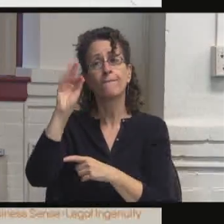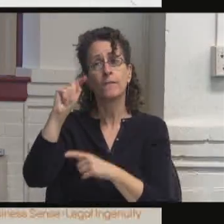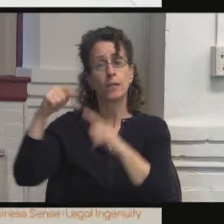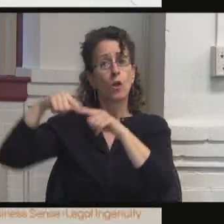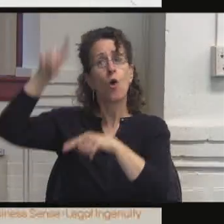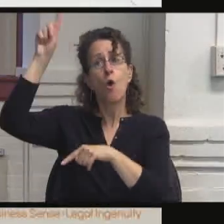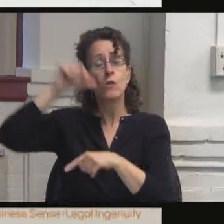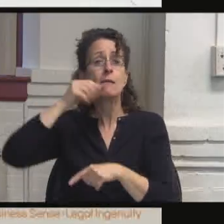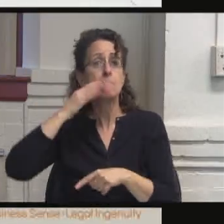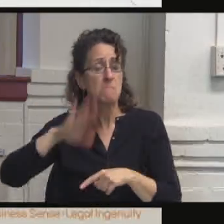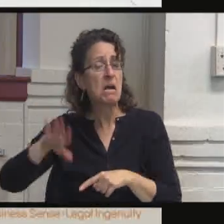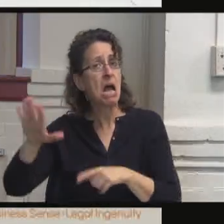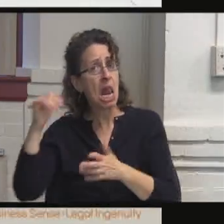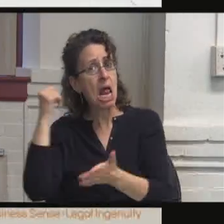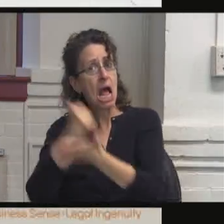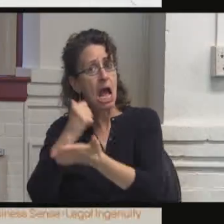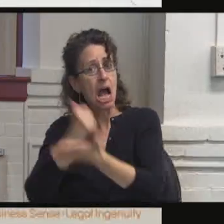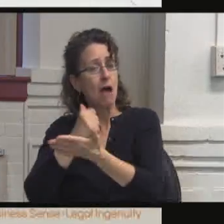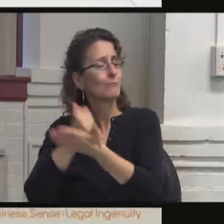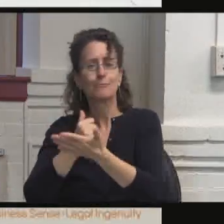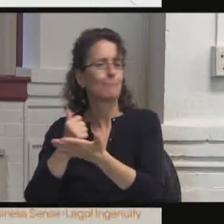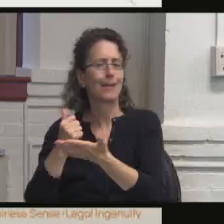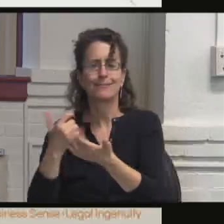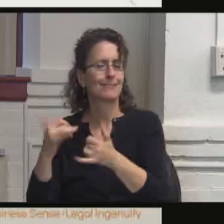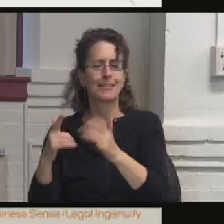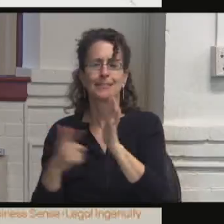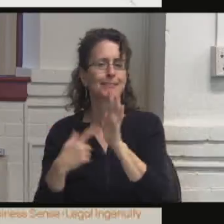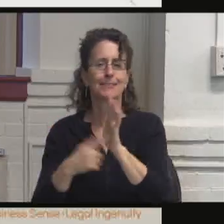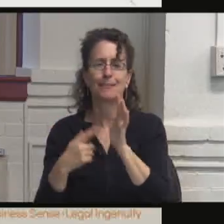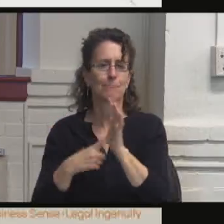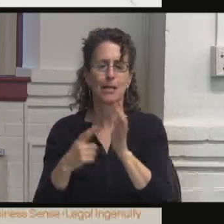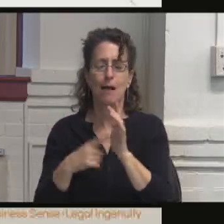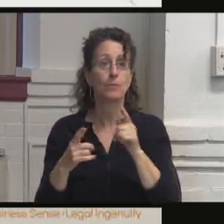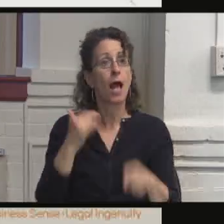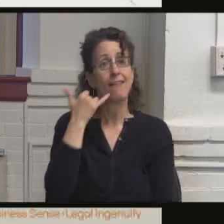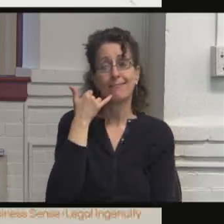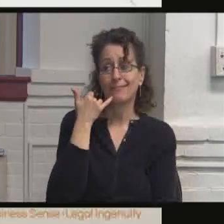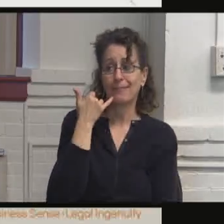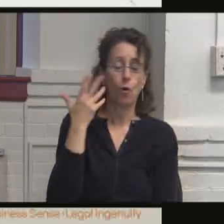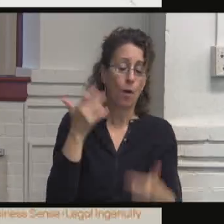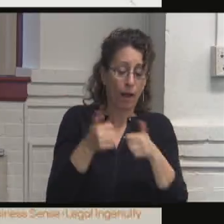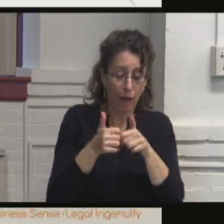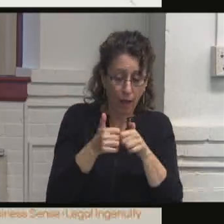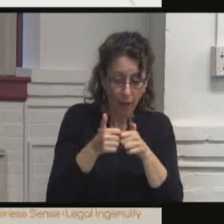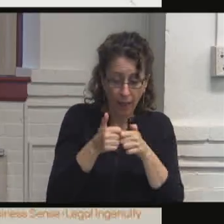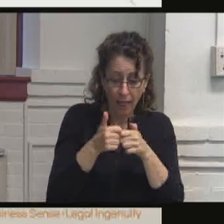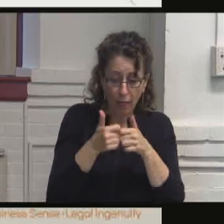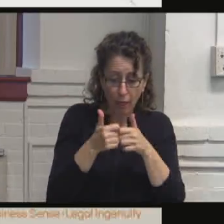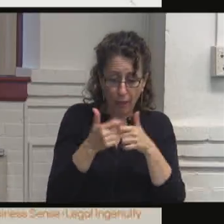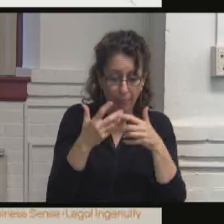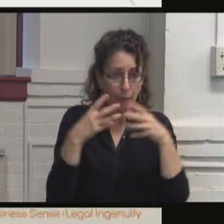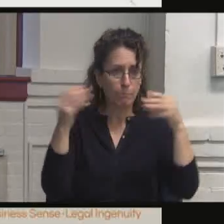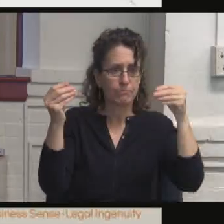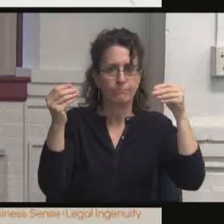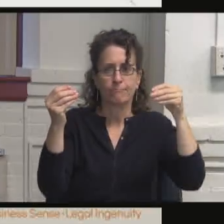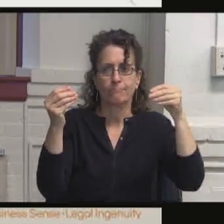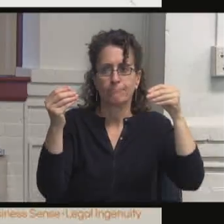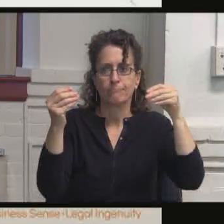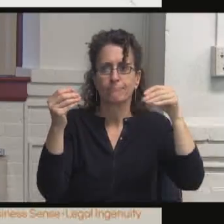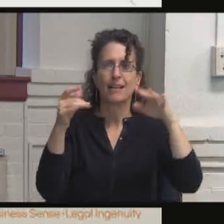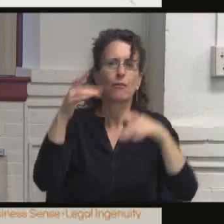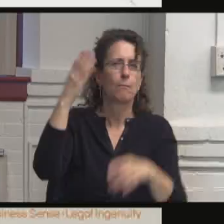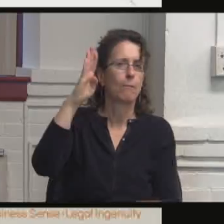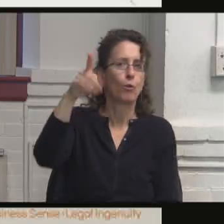there are still places where a customer's call will drop either to the north of that blue area that's shown on the screen,